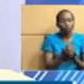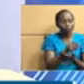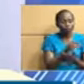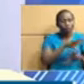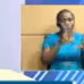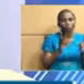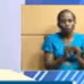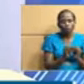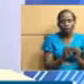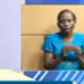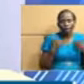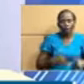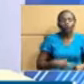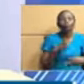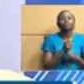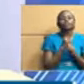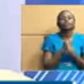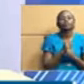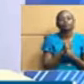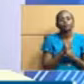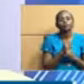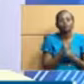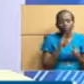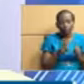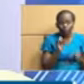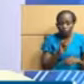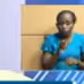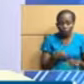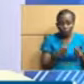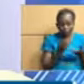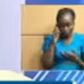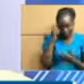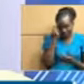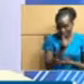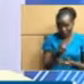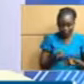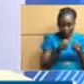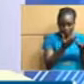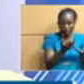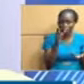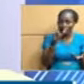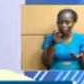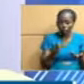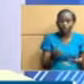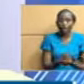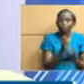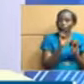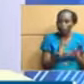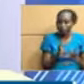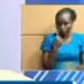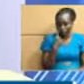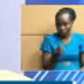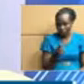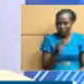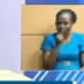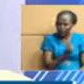right now if you were to provide it as government alone and no one else is taking care of. So just that